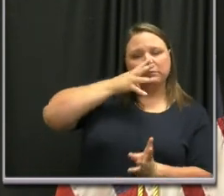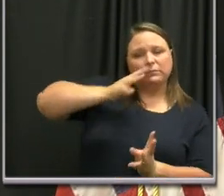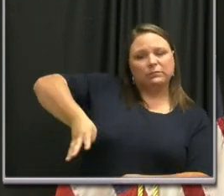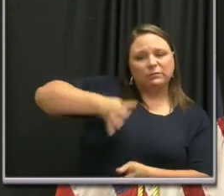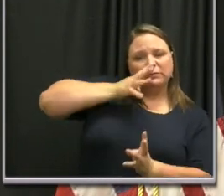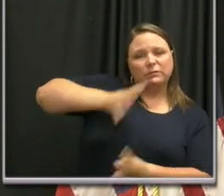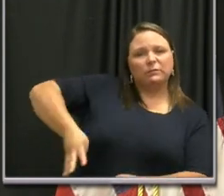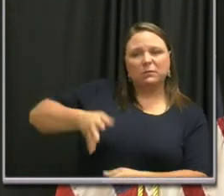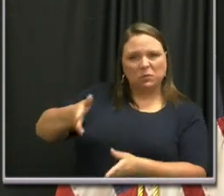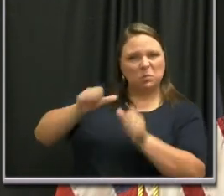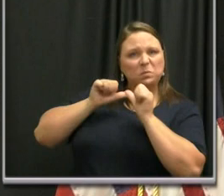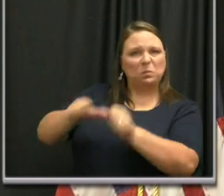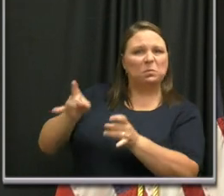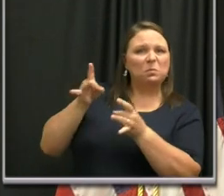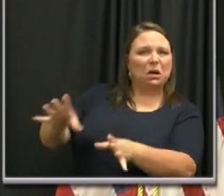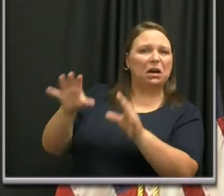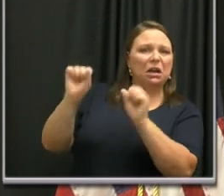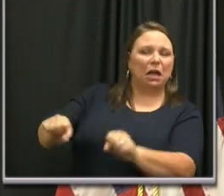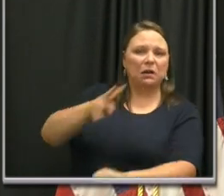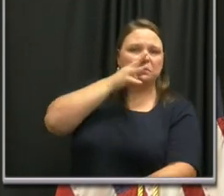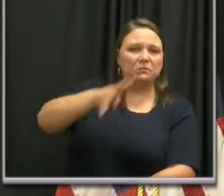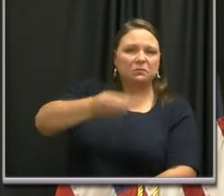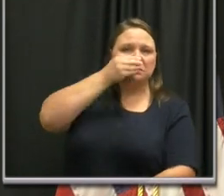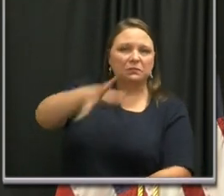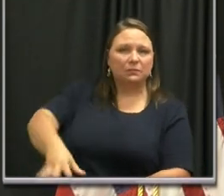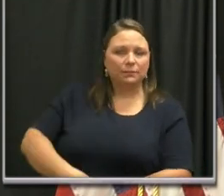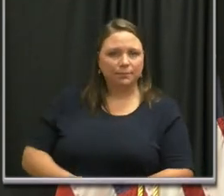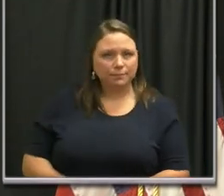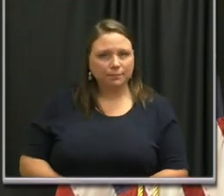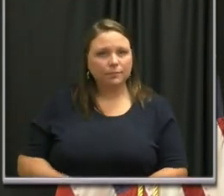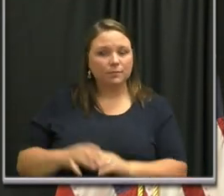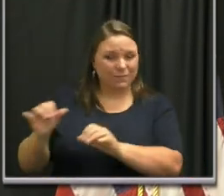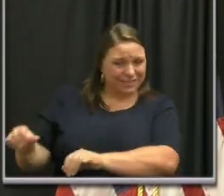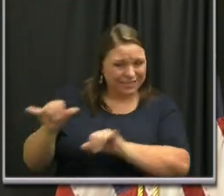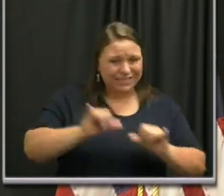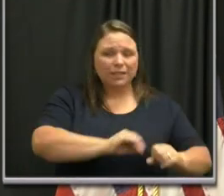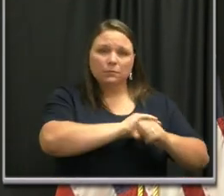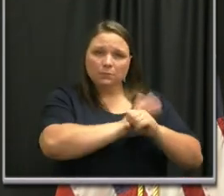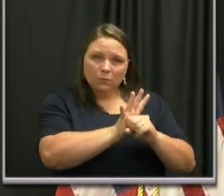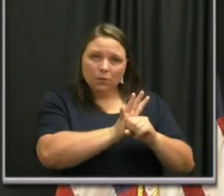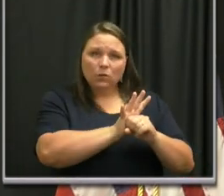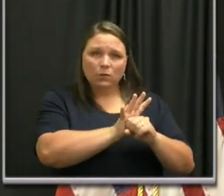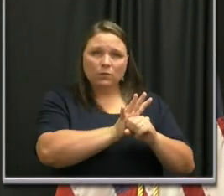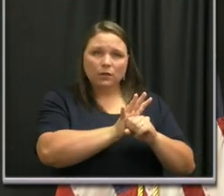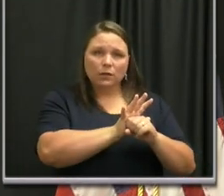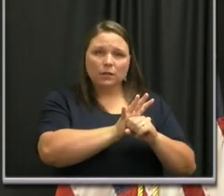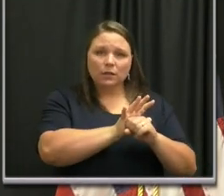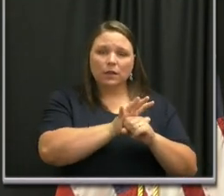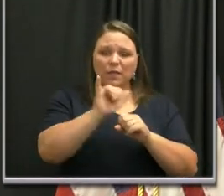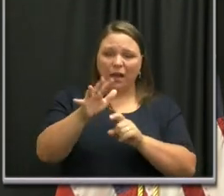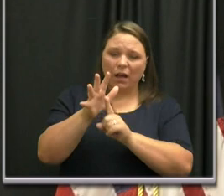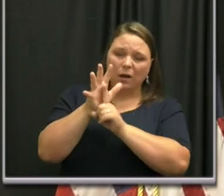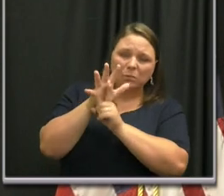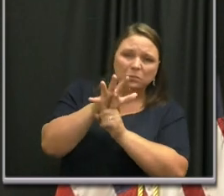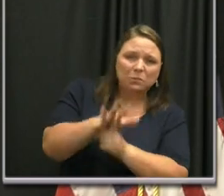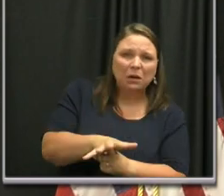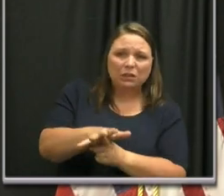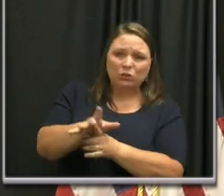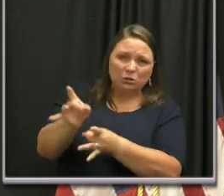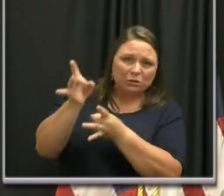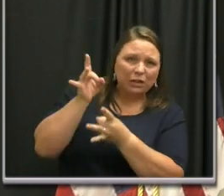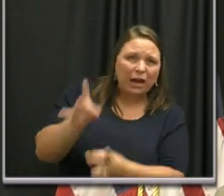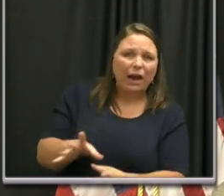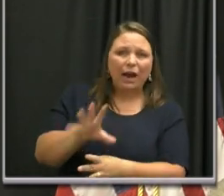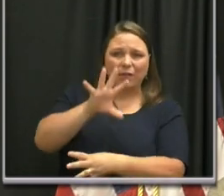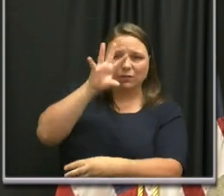against hate. Like the virus, the hate and oppression that's been a part of the lives